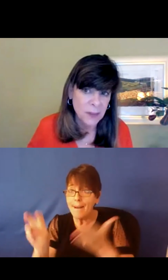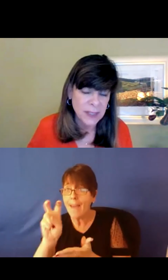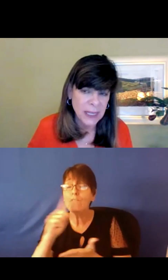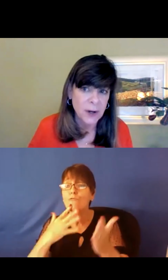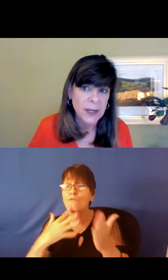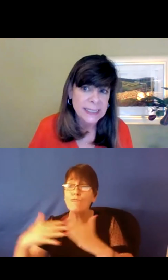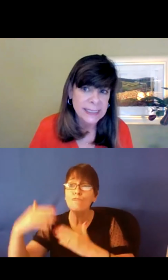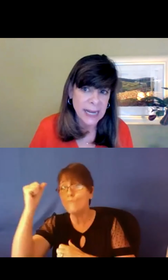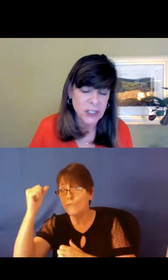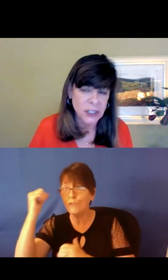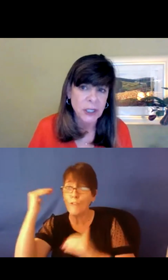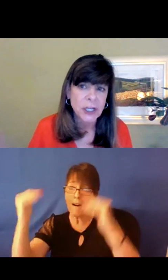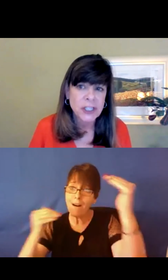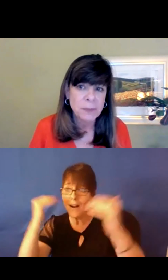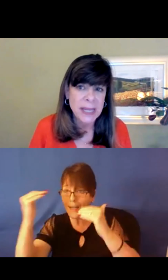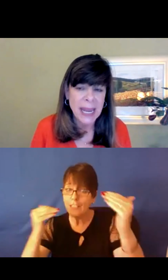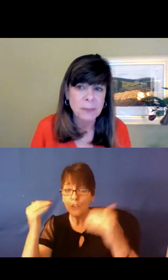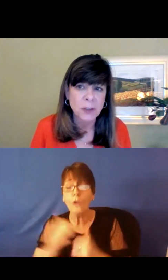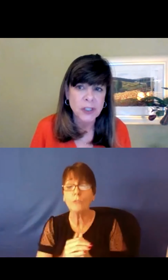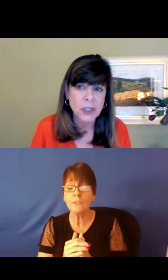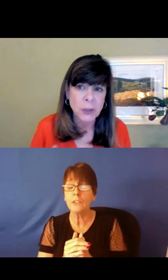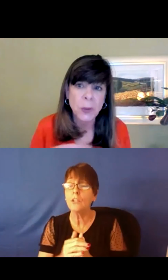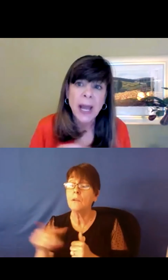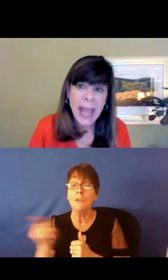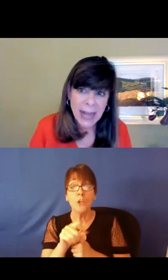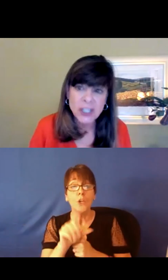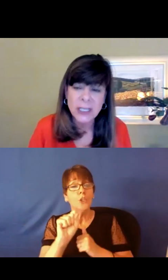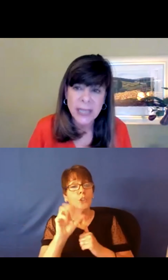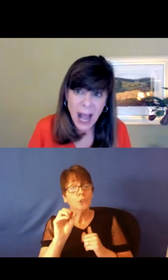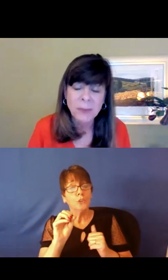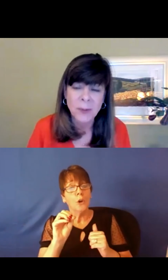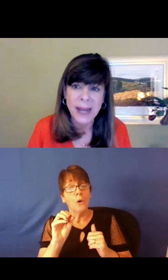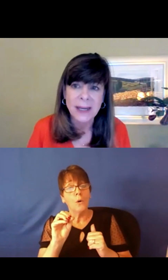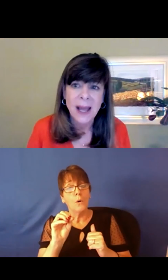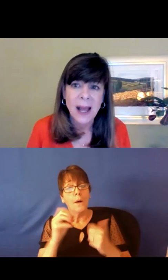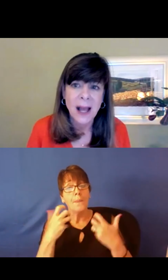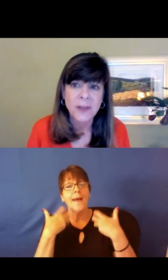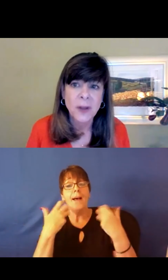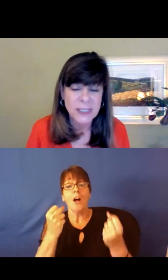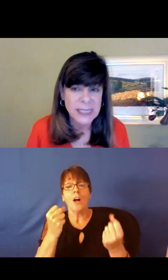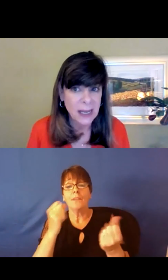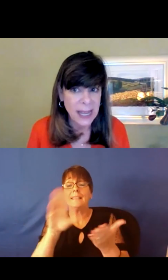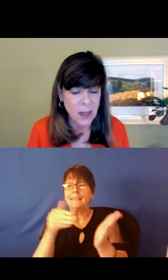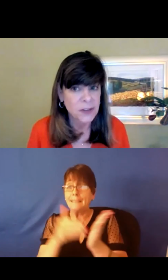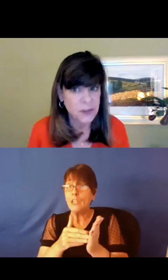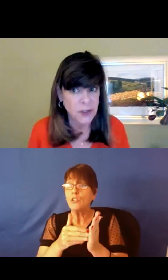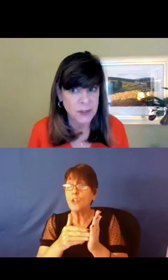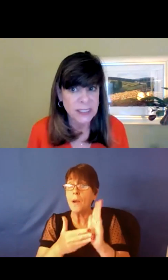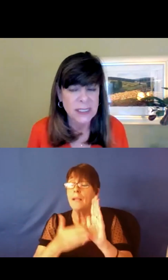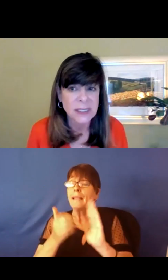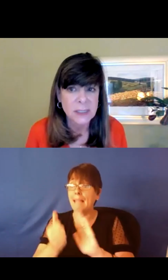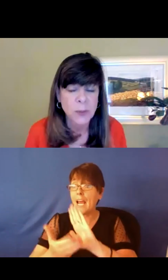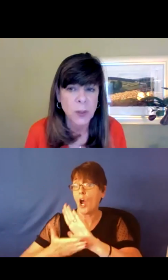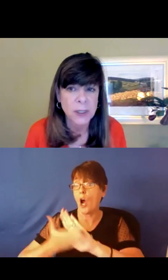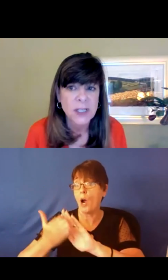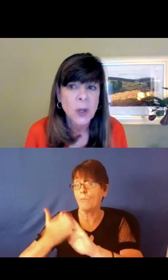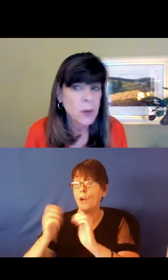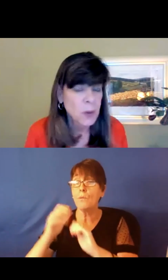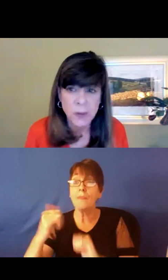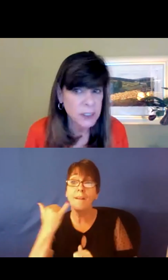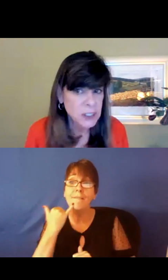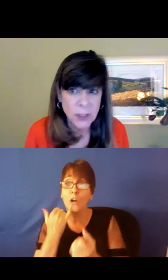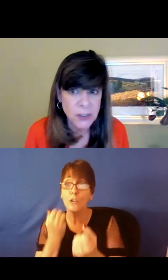the healthcare sector to be able to actually operate those telehealth services and